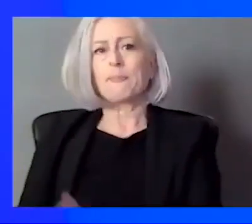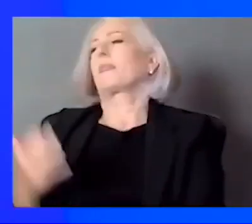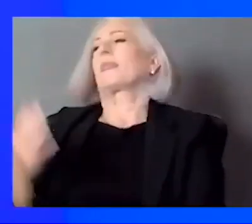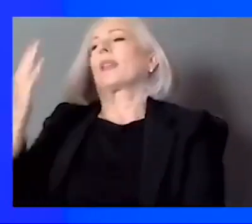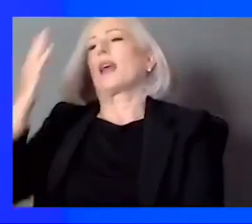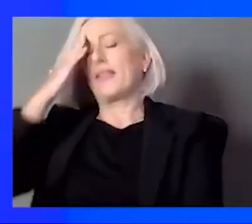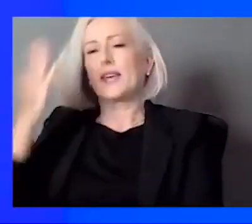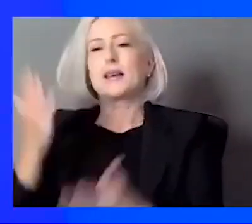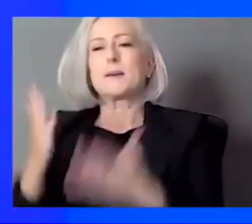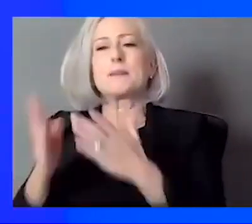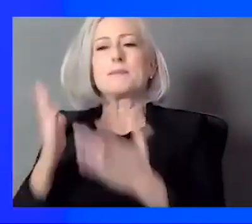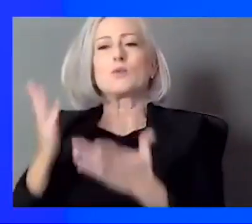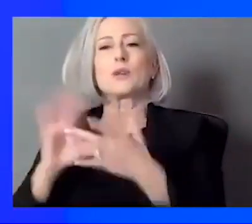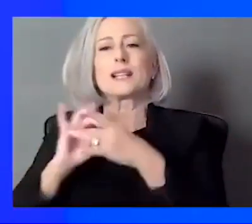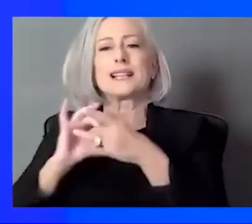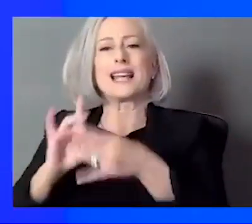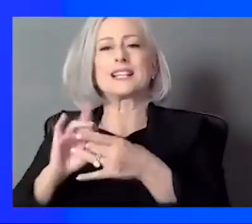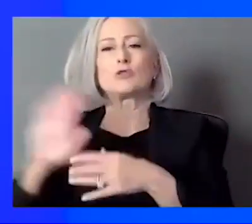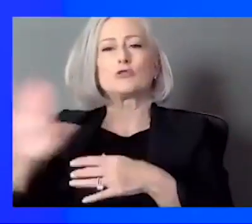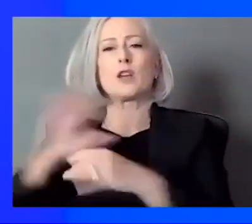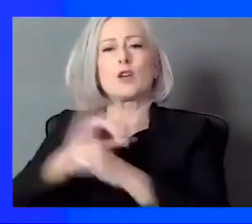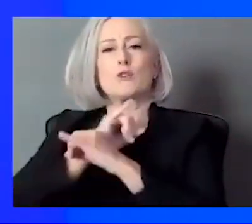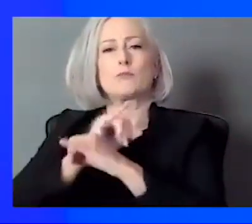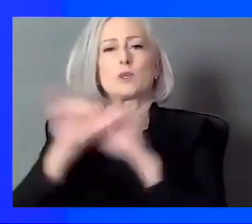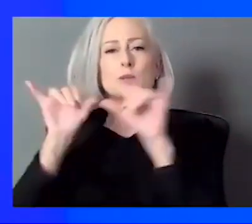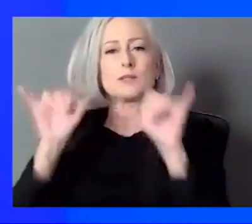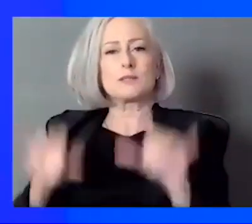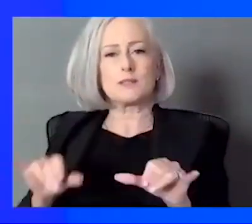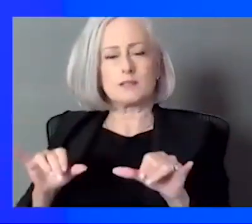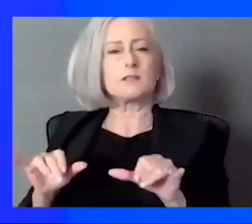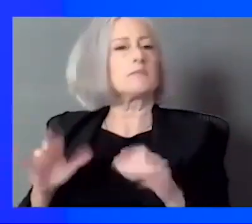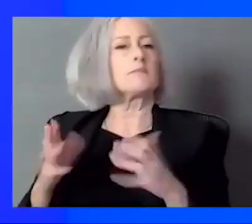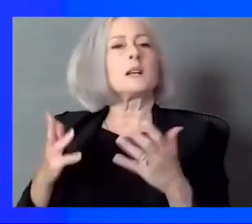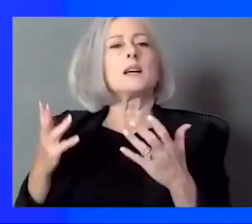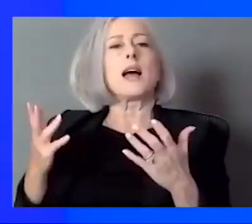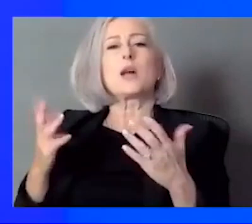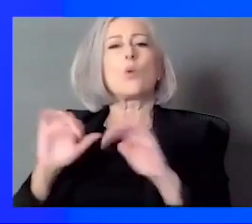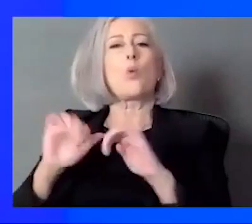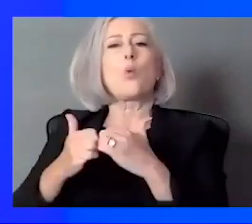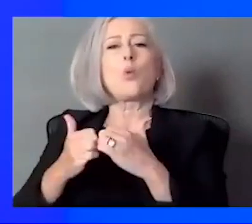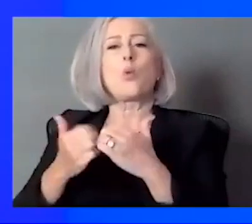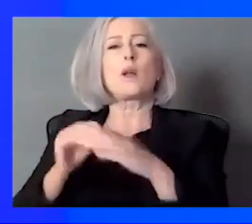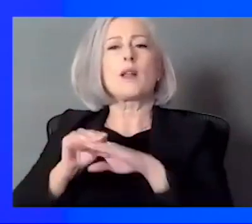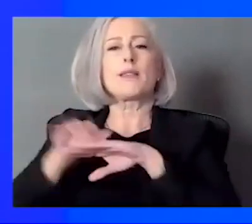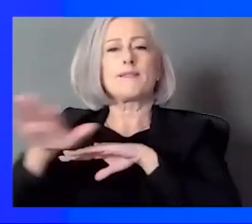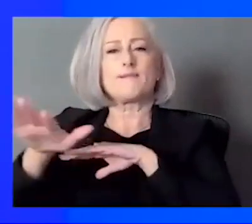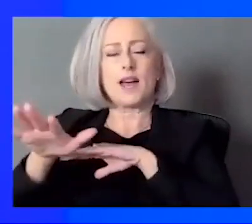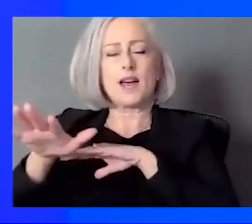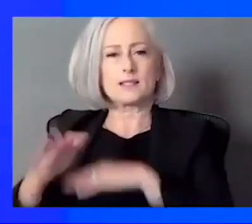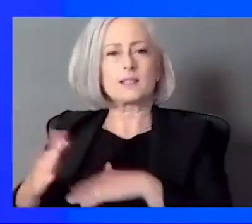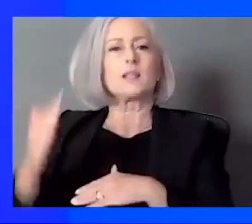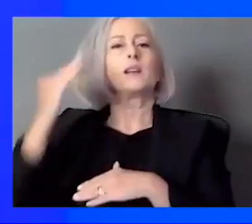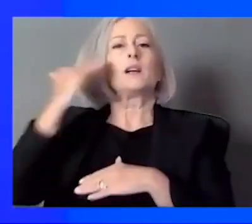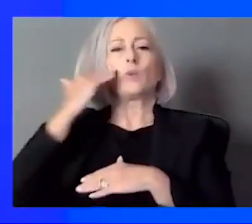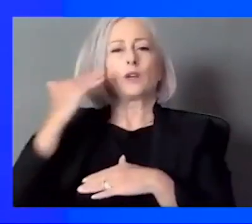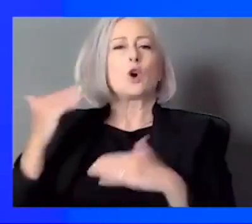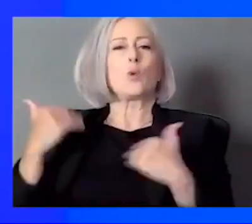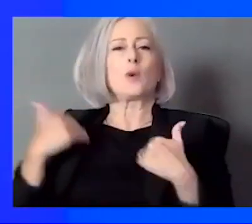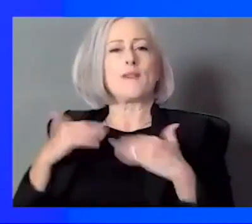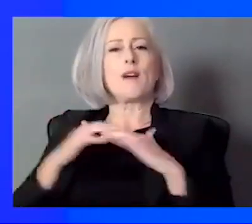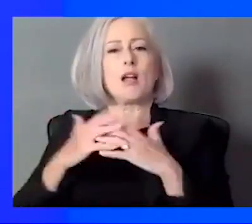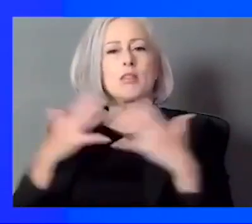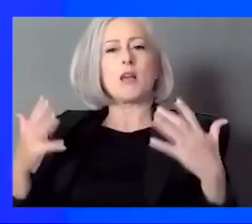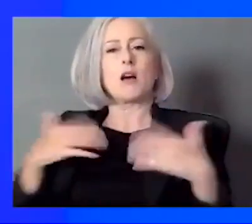then going beyond that, what are the actual effects? I think the fatigue, we already know there is a lot of fatigue for one reason or